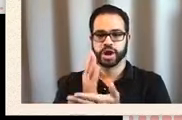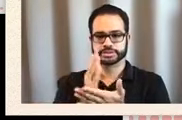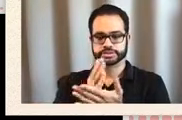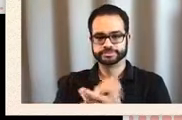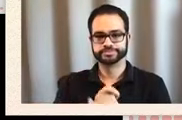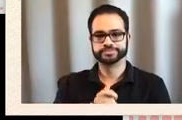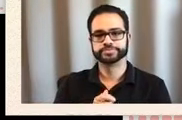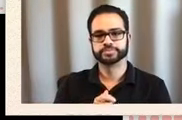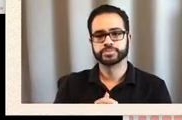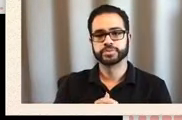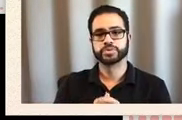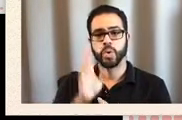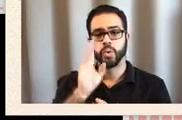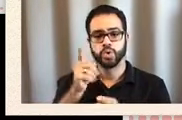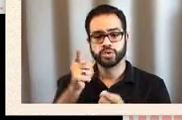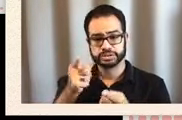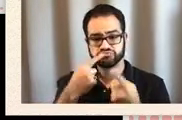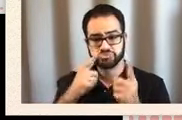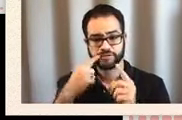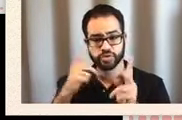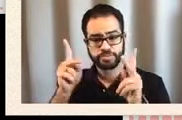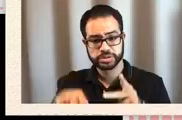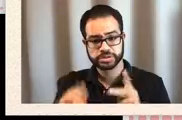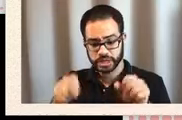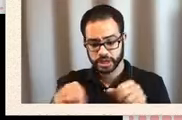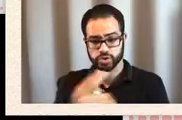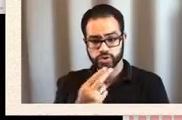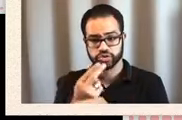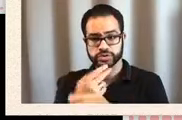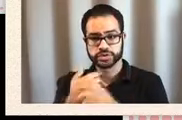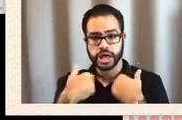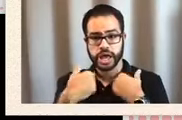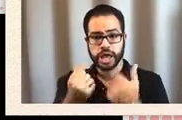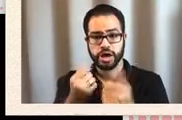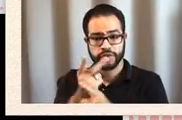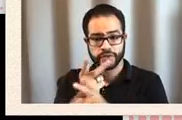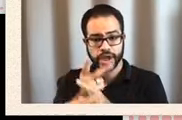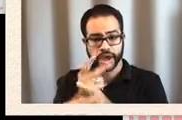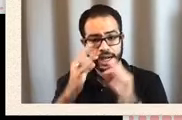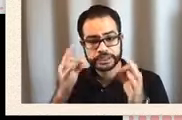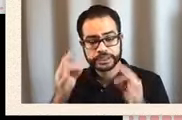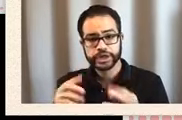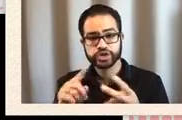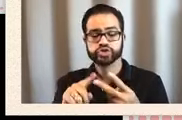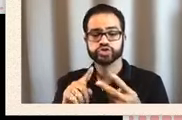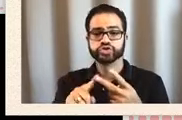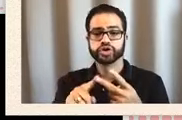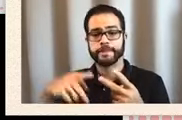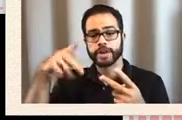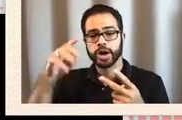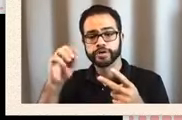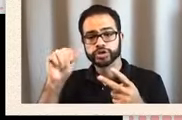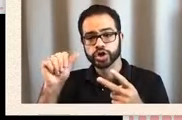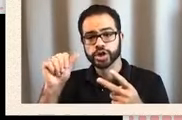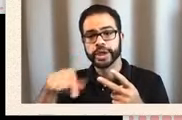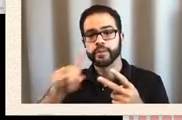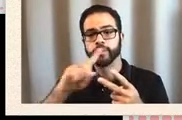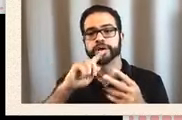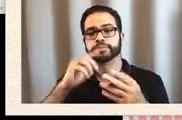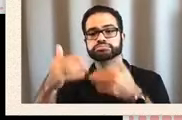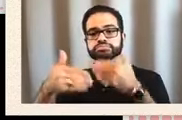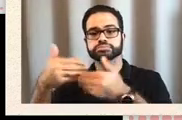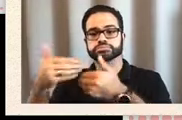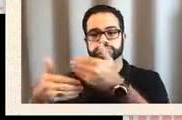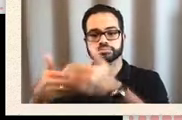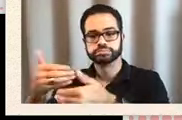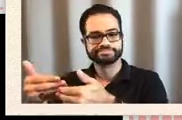that we can use? Can we use a healthcare designation? Can we use a power of attorney? And we move down that way. Okay, that didn't work.